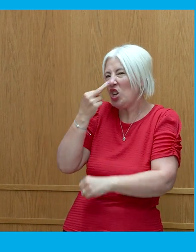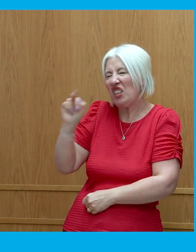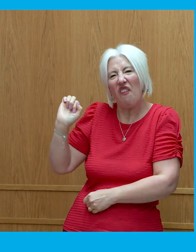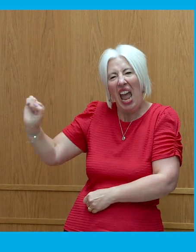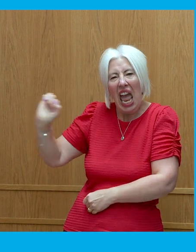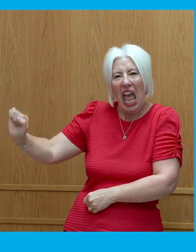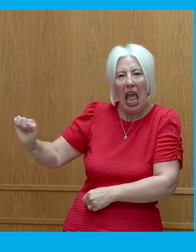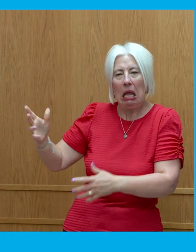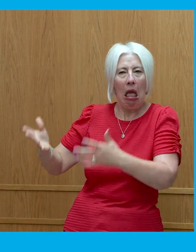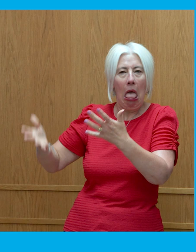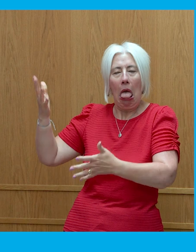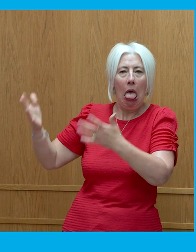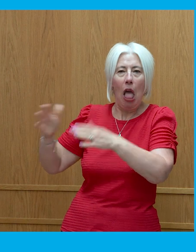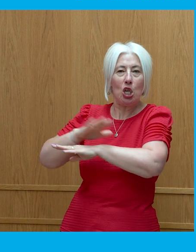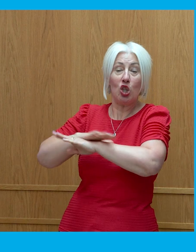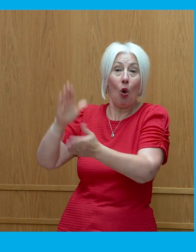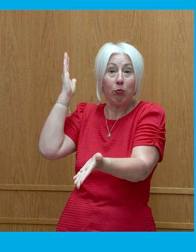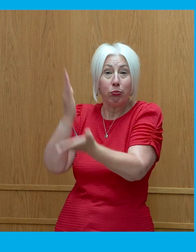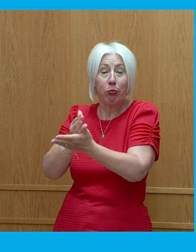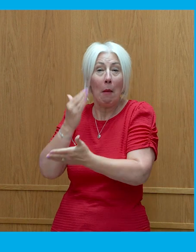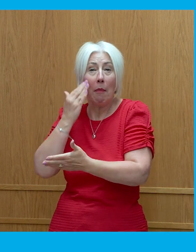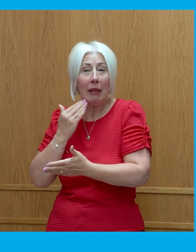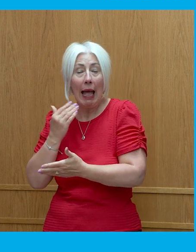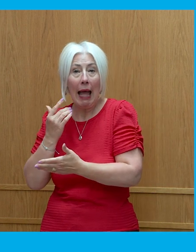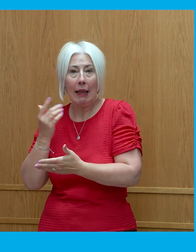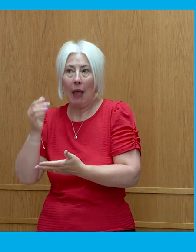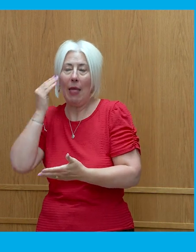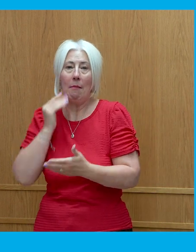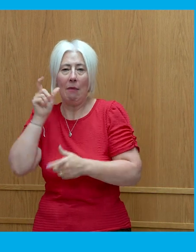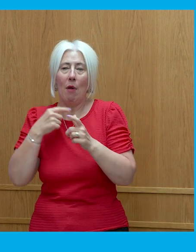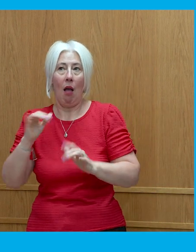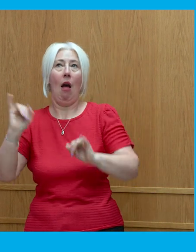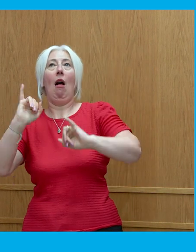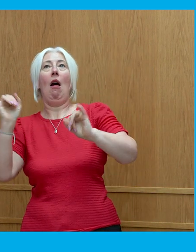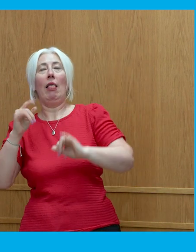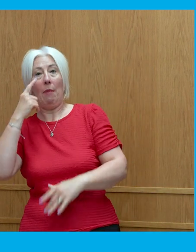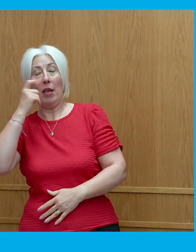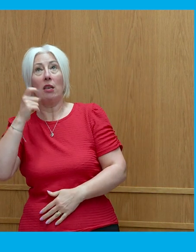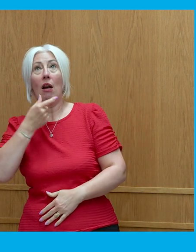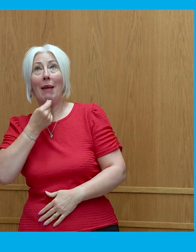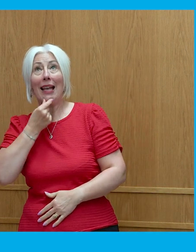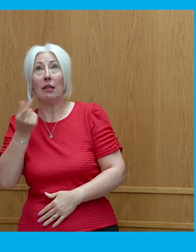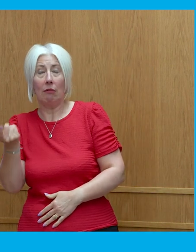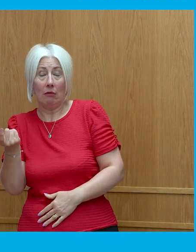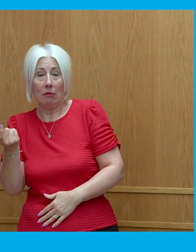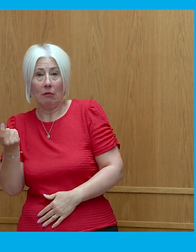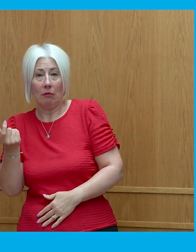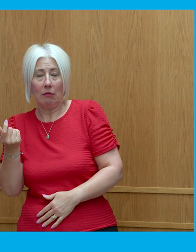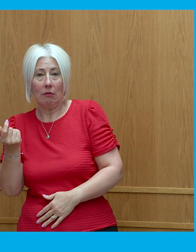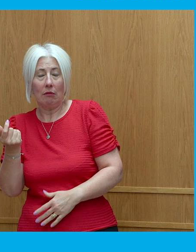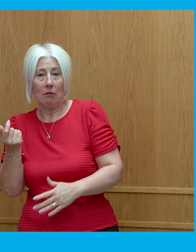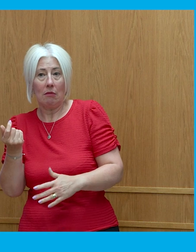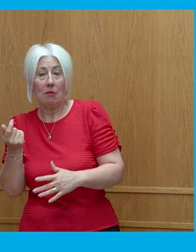as inauthentically black? Could that resonate with black voters, especially, you know, young men who we know that there's